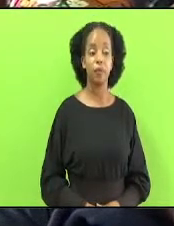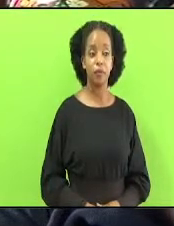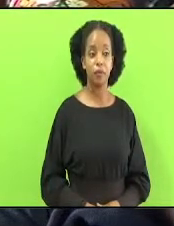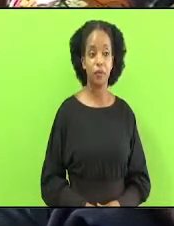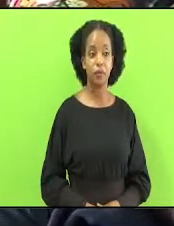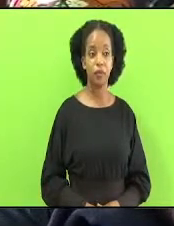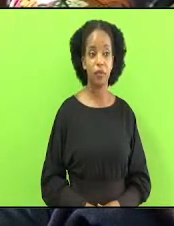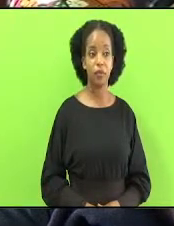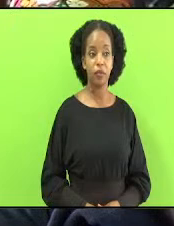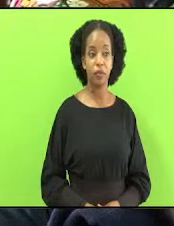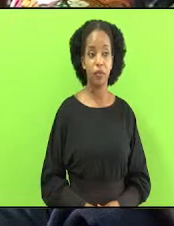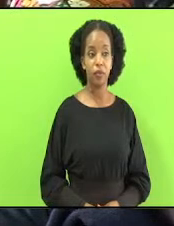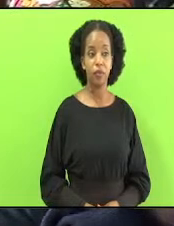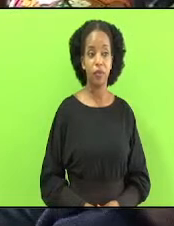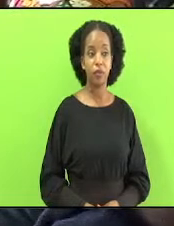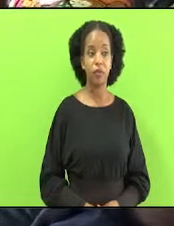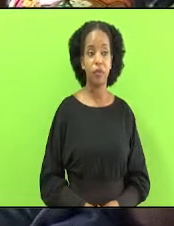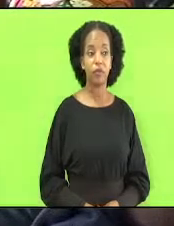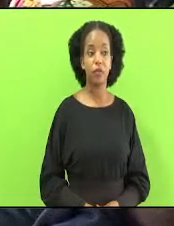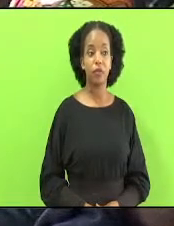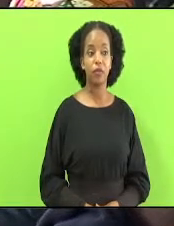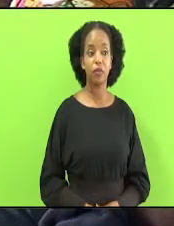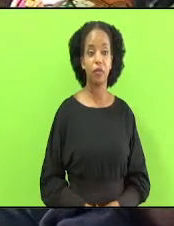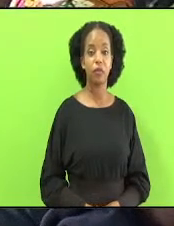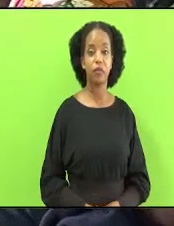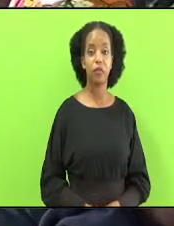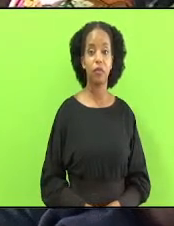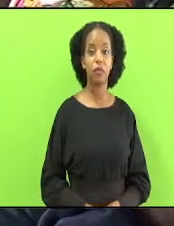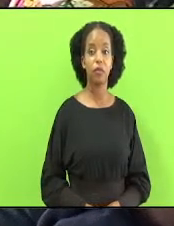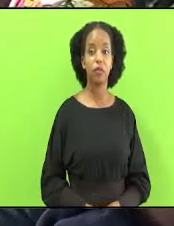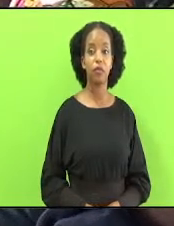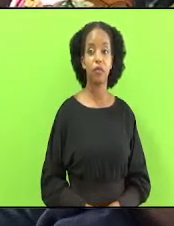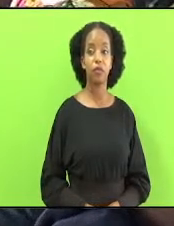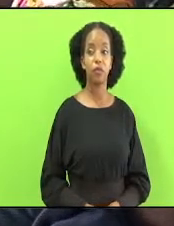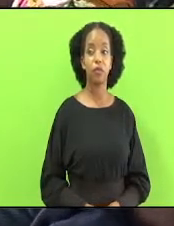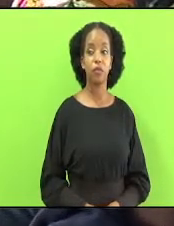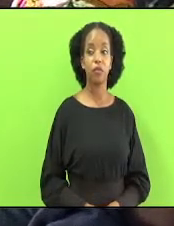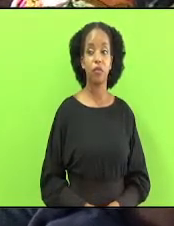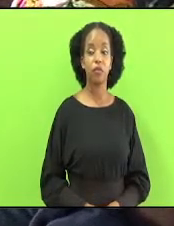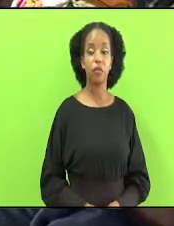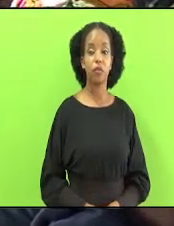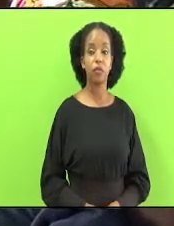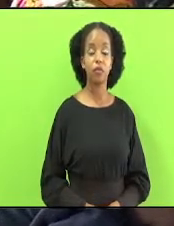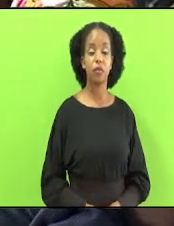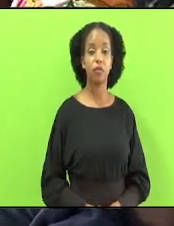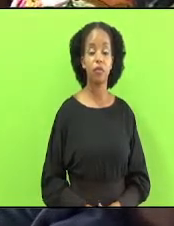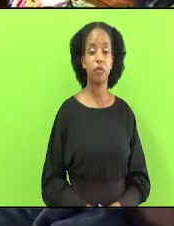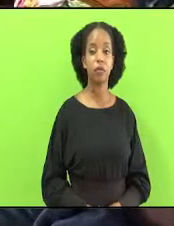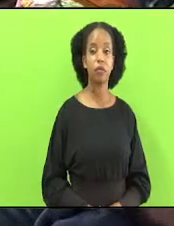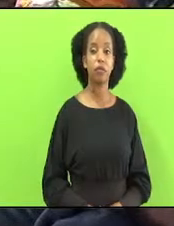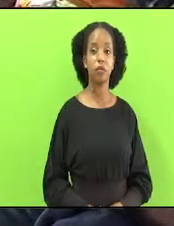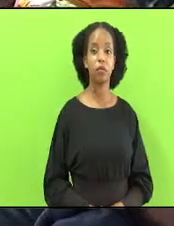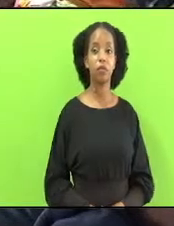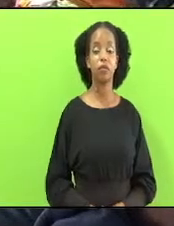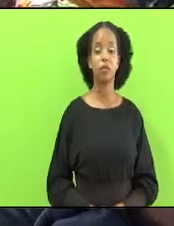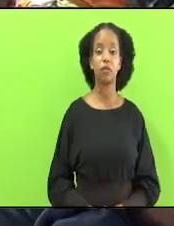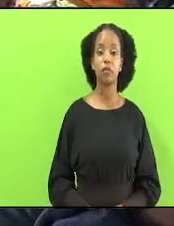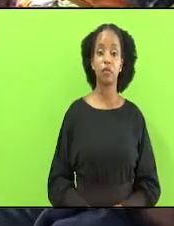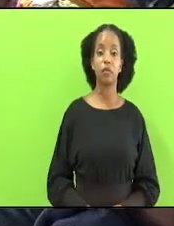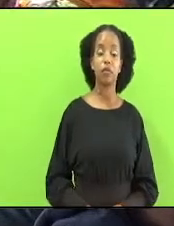are living proof that indeed climate change has not come with